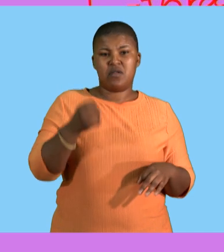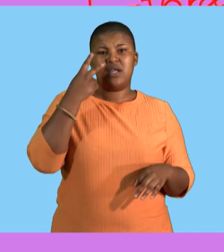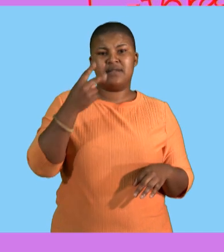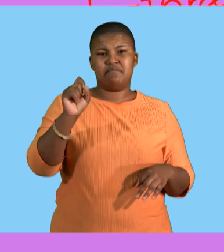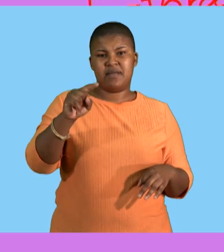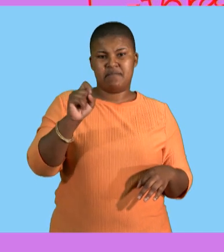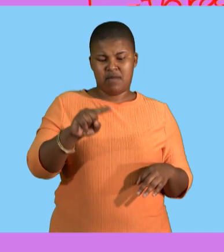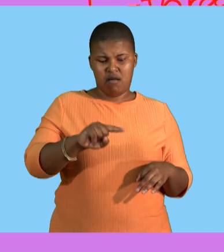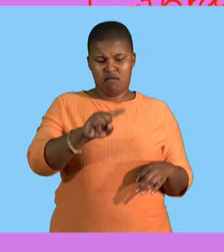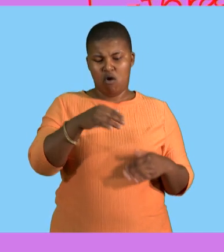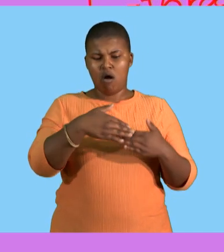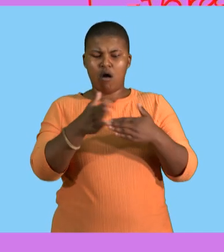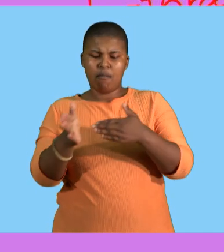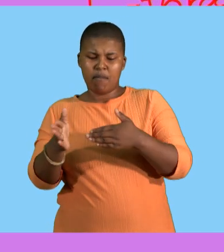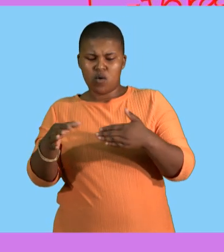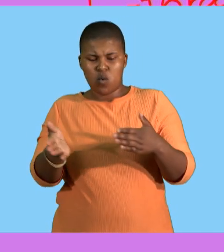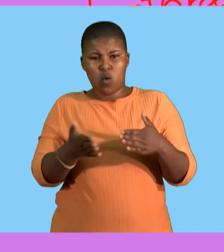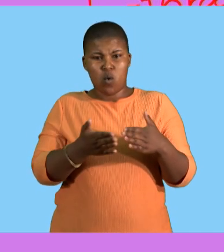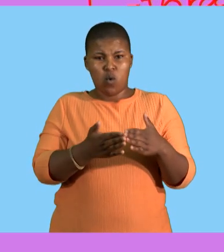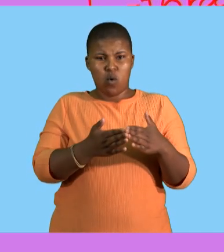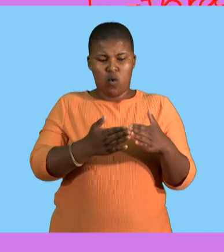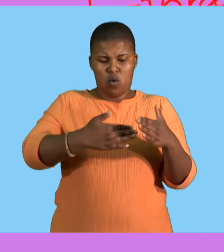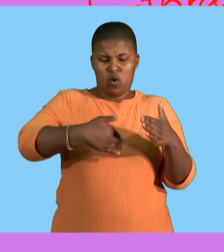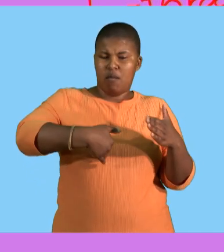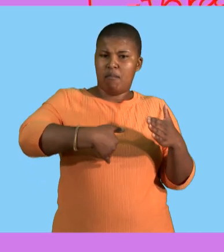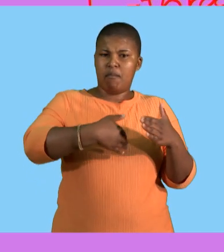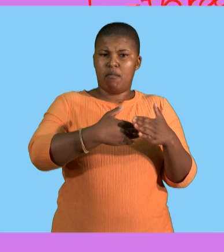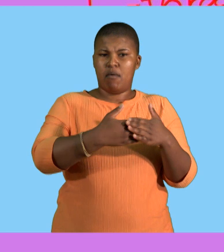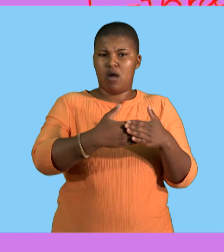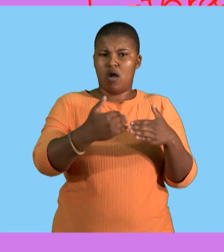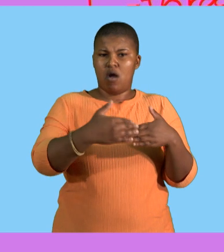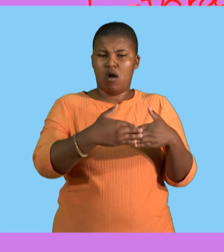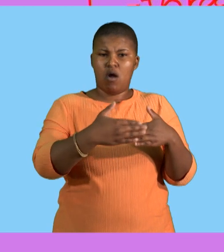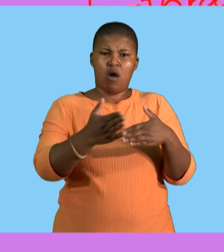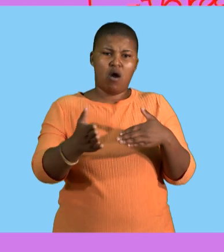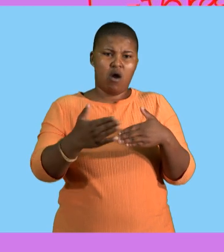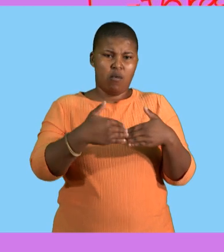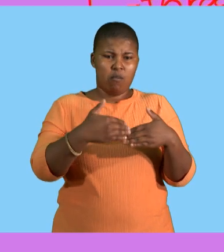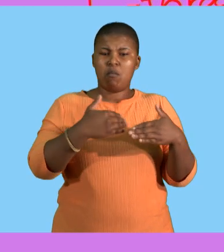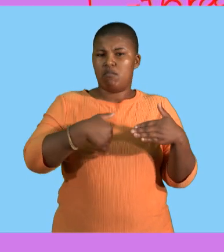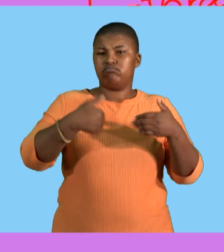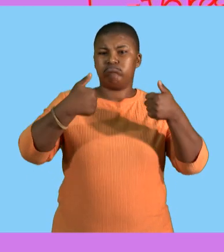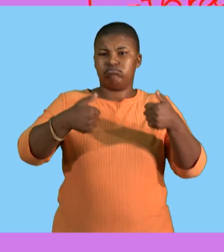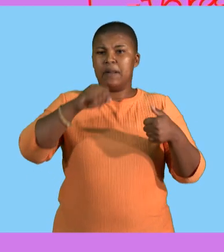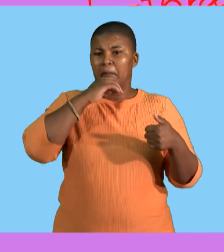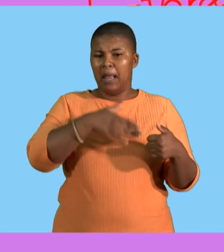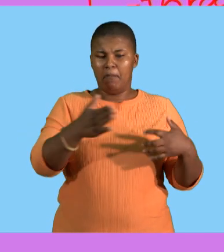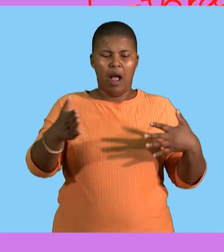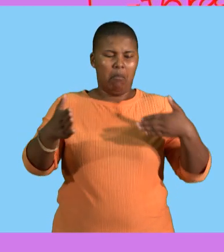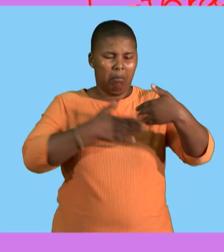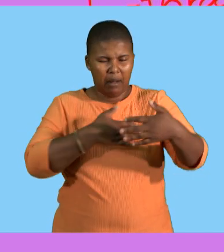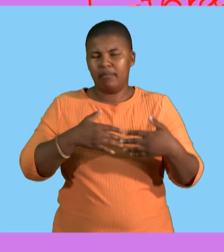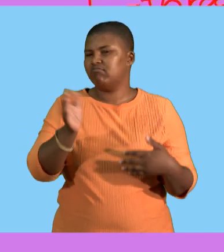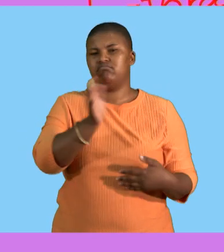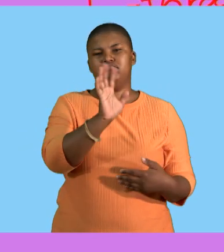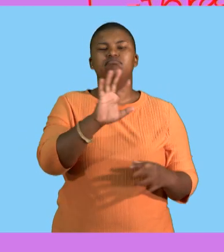see it's closing there and it's closing there. So there won't be any bumping when you enter one